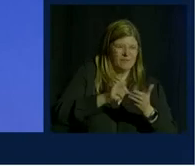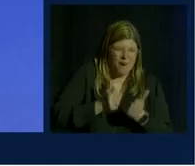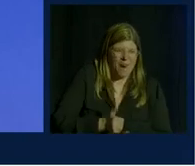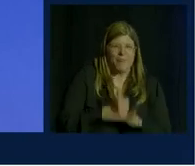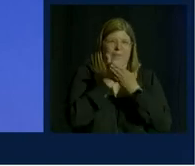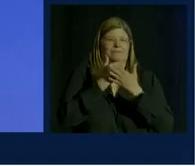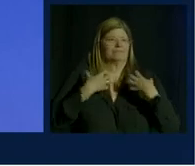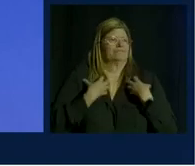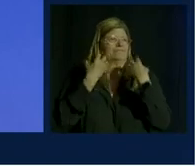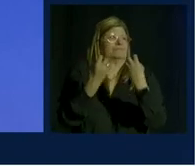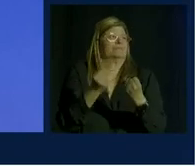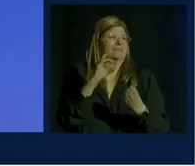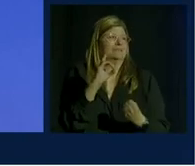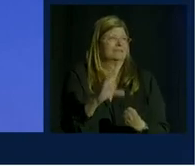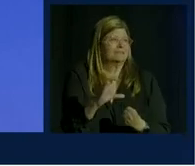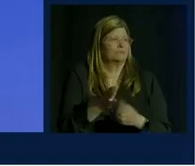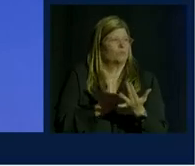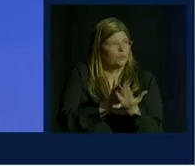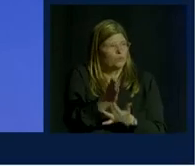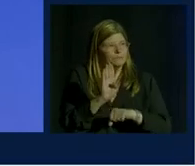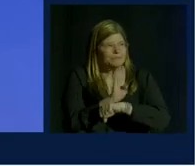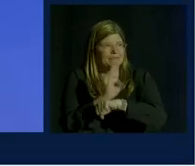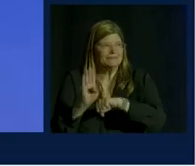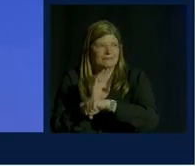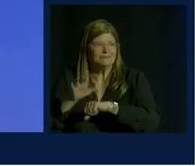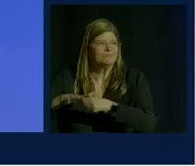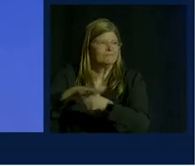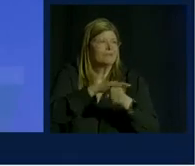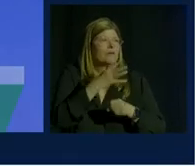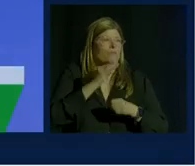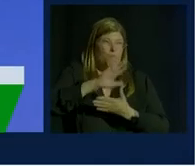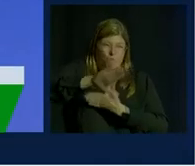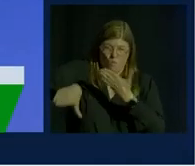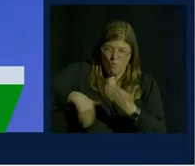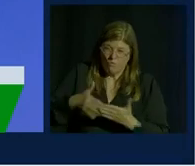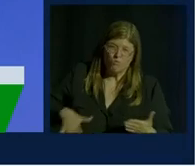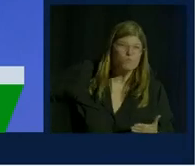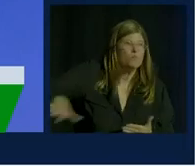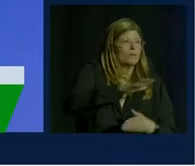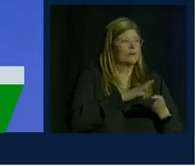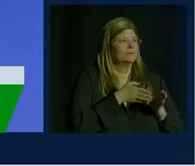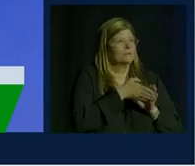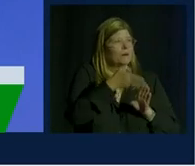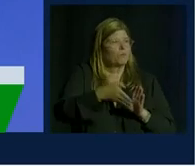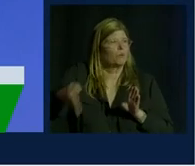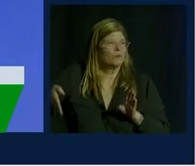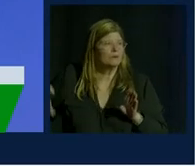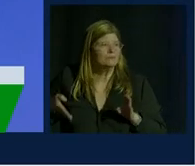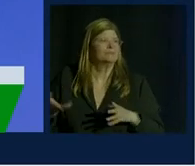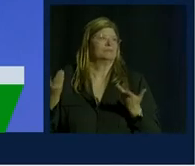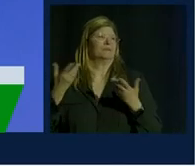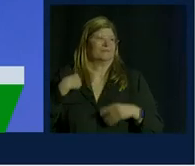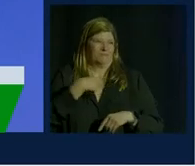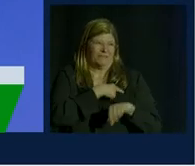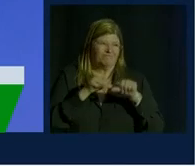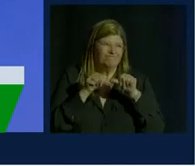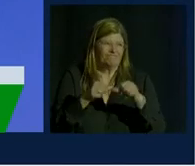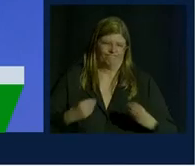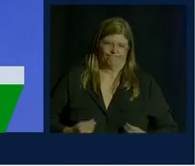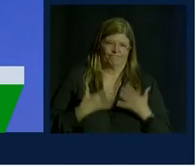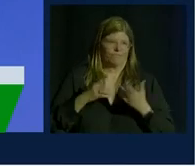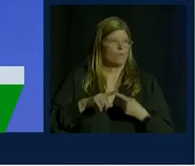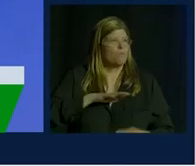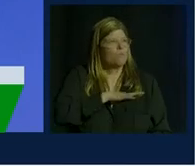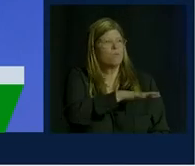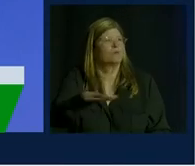the Central Business District and throughout all our neighborhoods. The resilience and the ingenuity of our entrepreneurial community continues